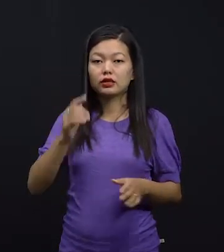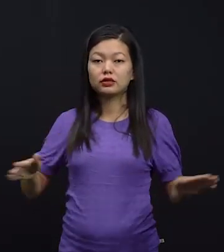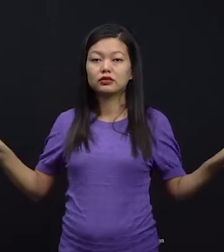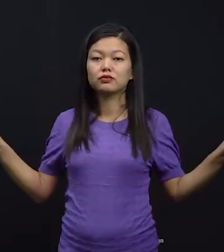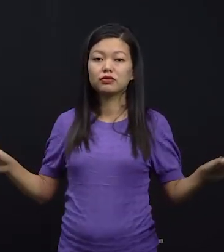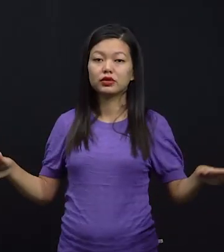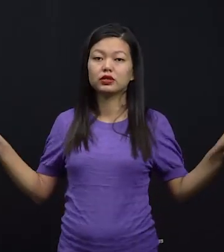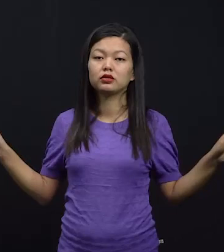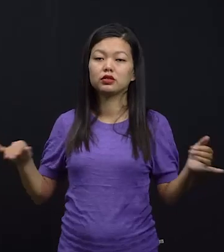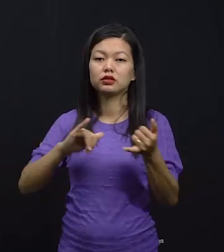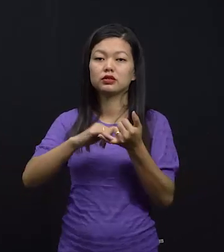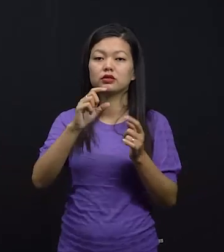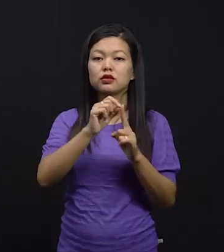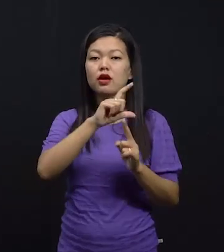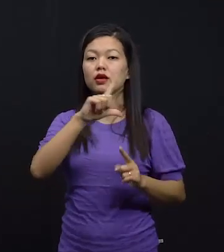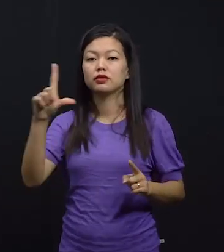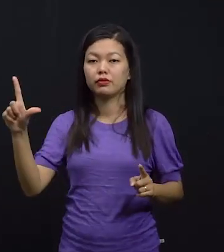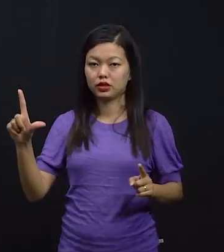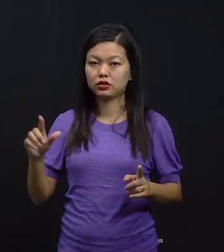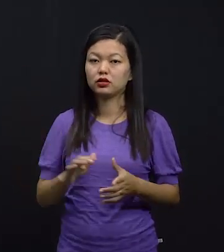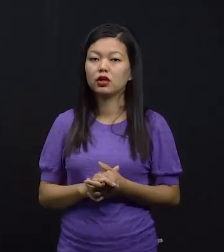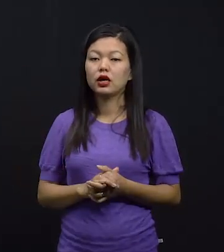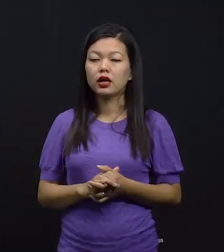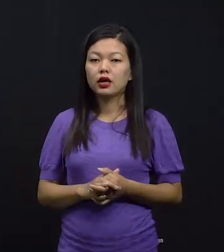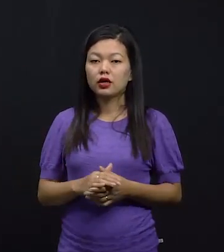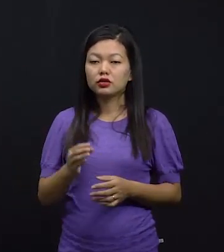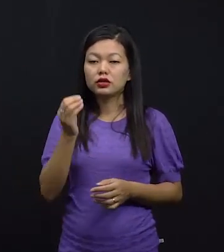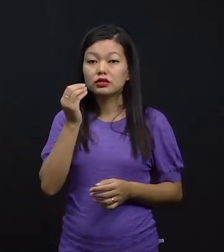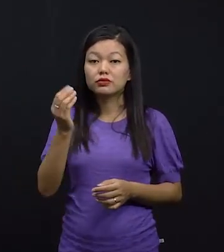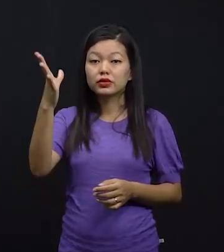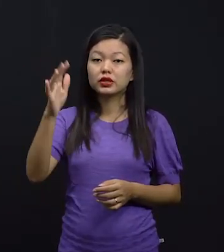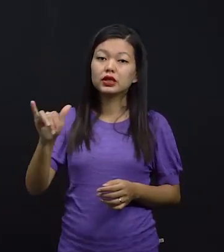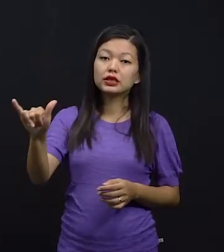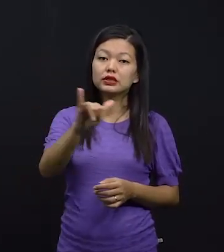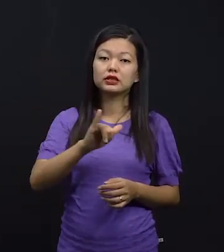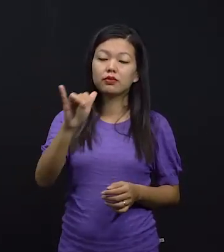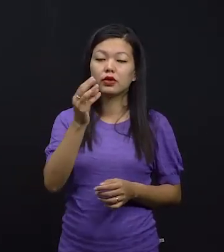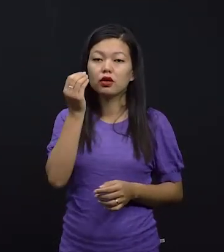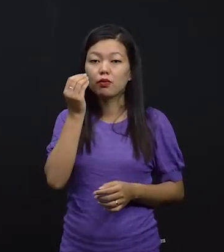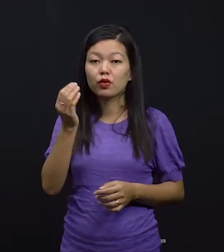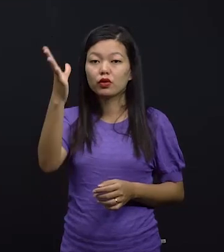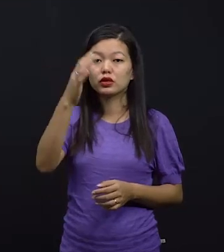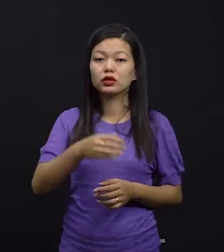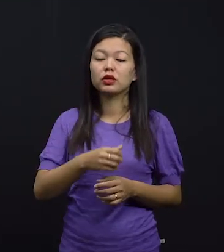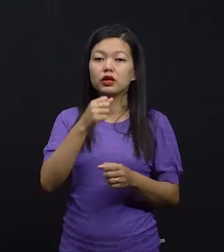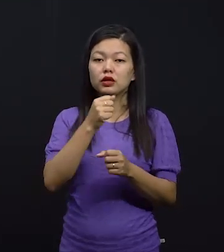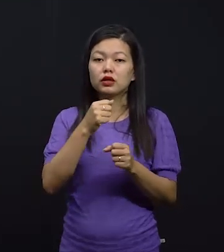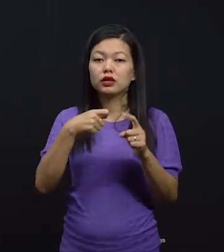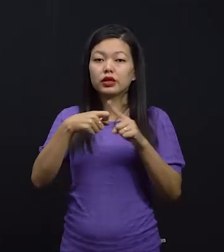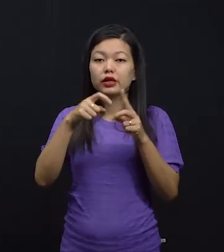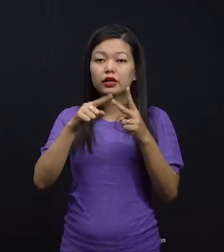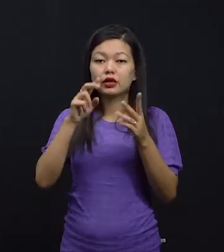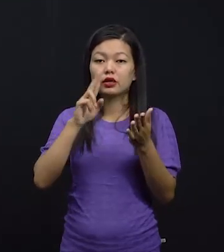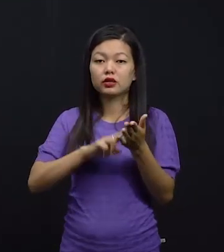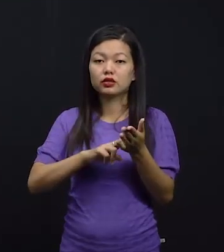bird to the prince of kingdom daylight. Okay, if you go through the poem, you will see daylight's dolphin. Those are some